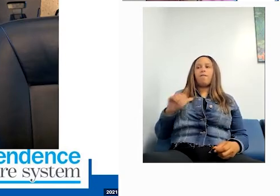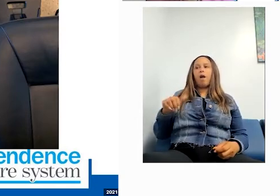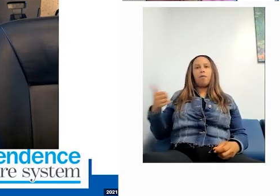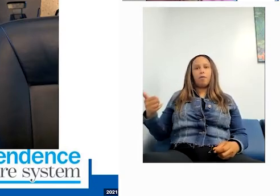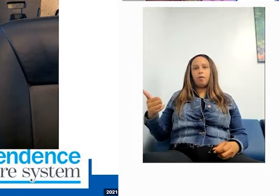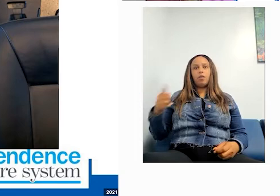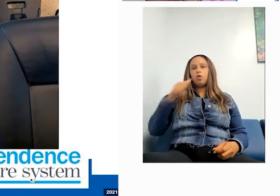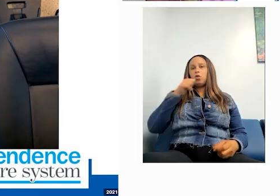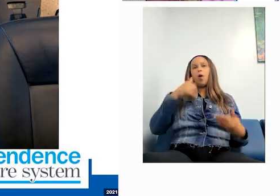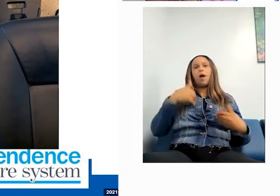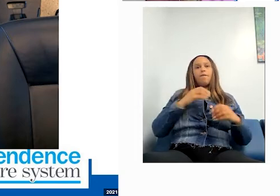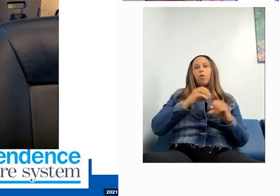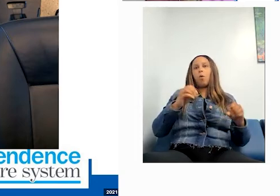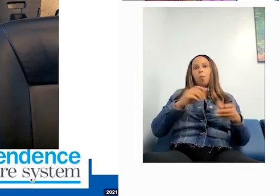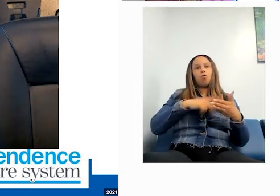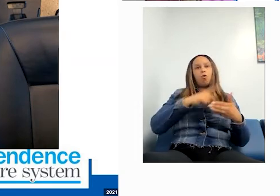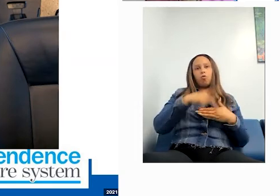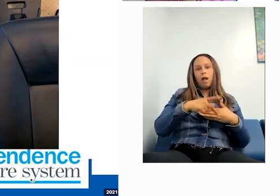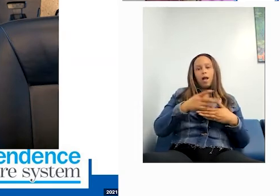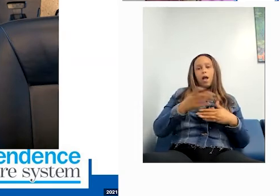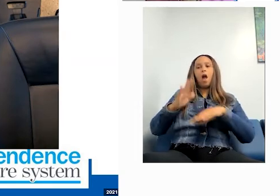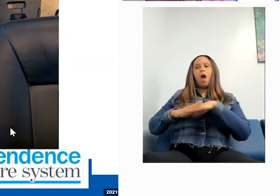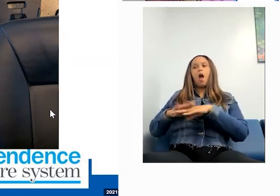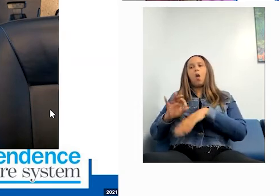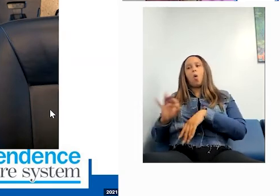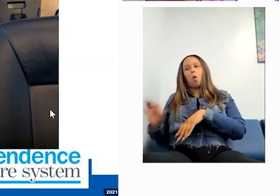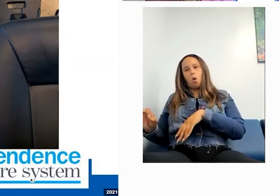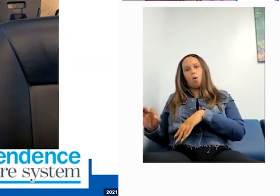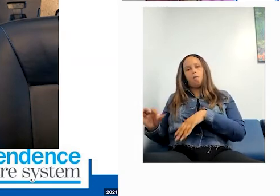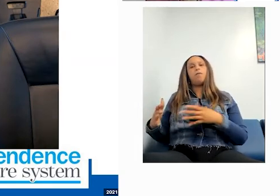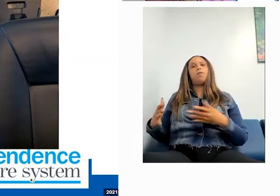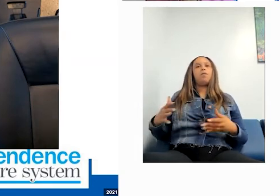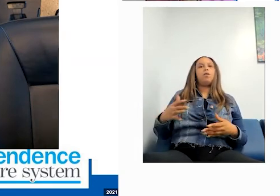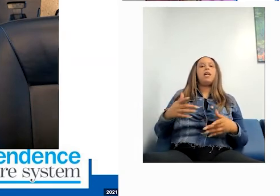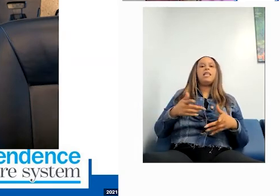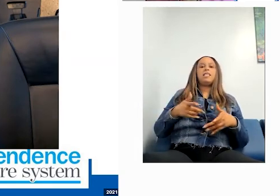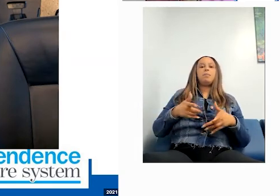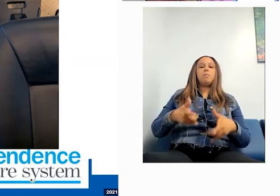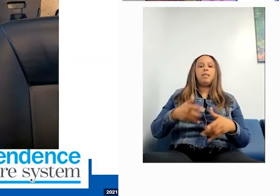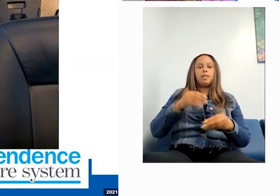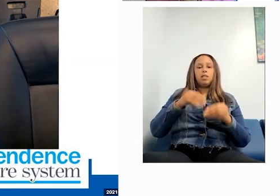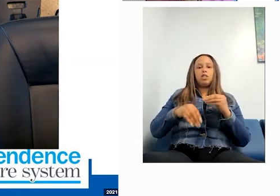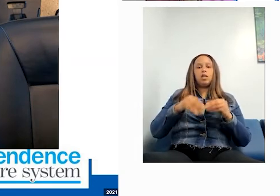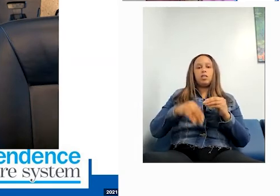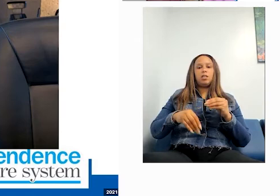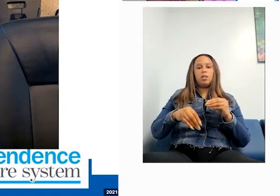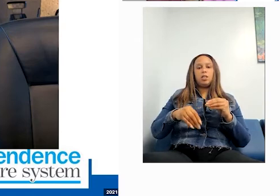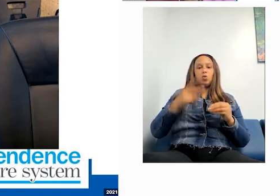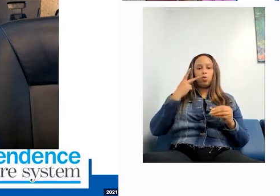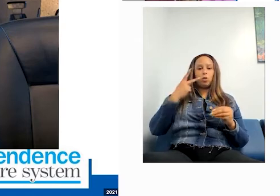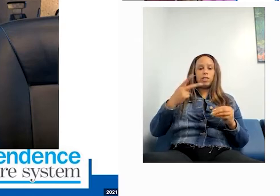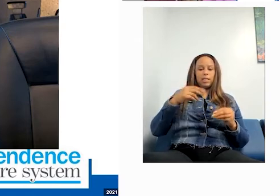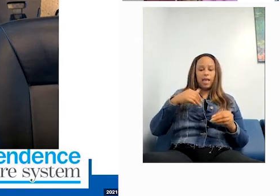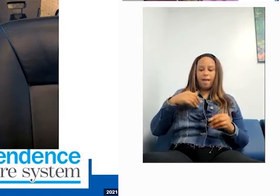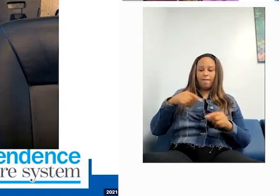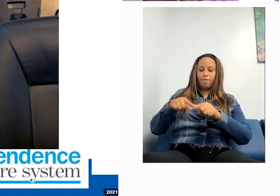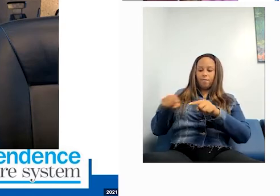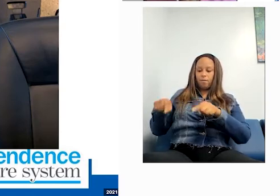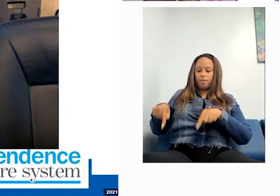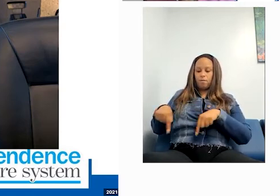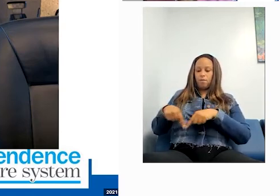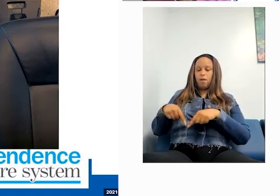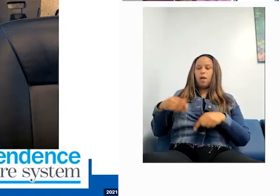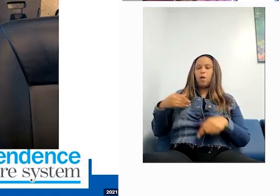programming. It's on or off. And it's basically speed adjustment is by this little dial, and there's only one